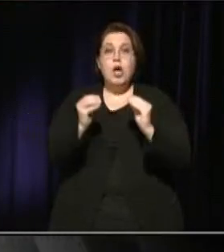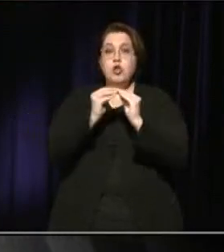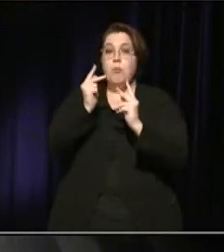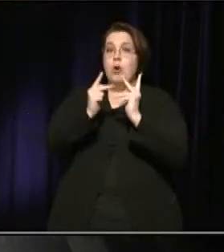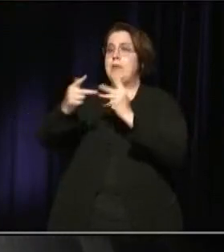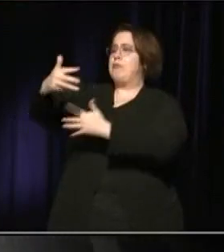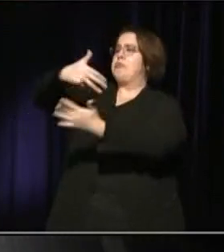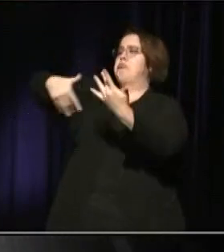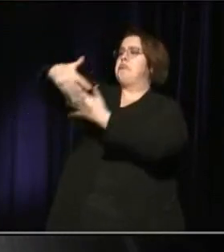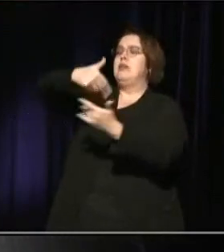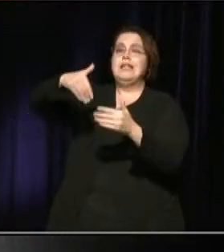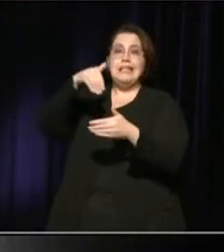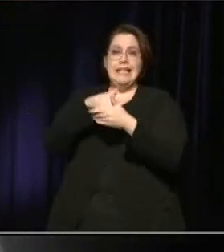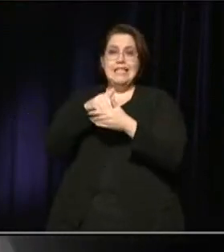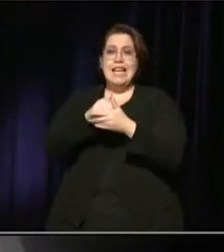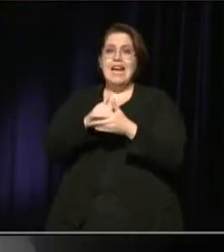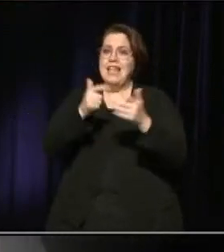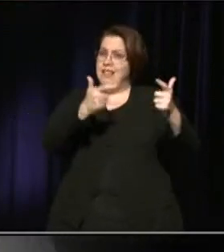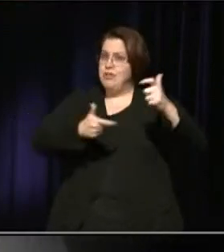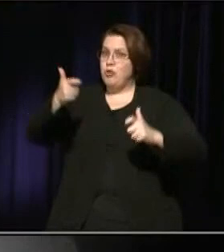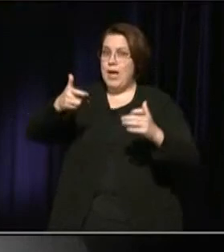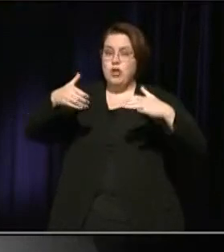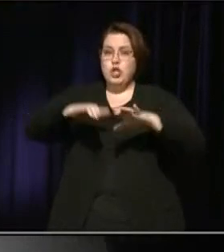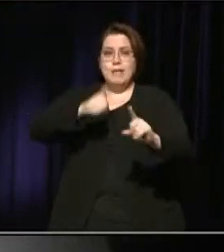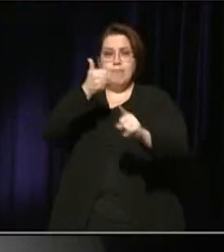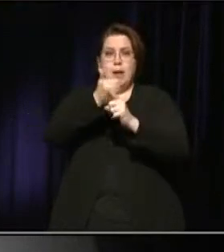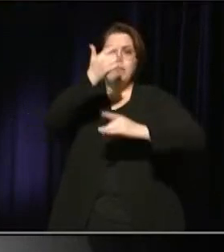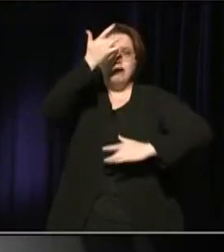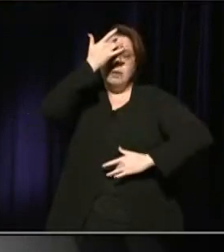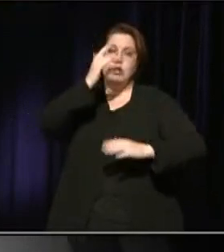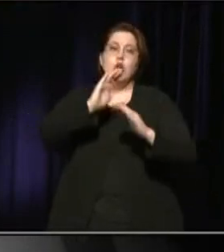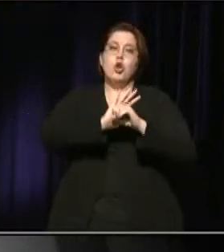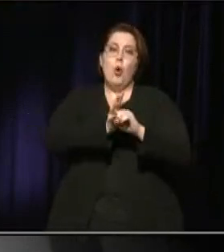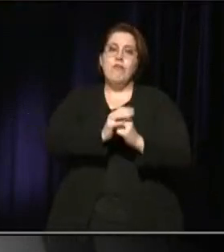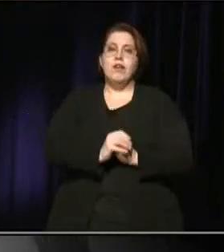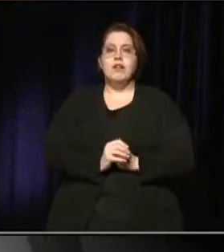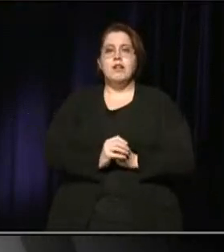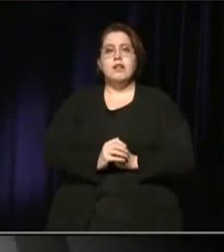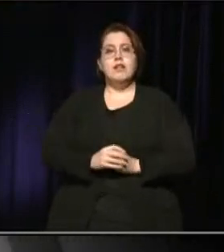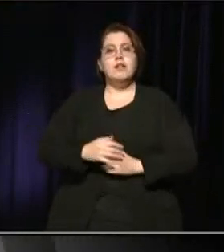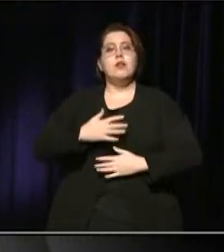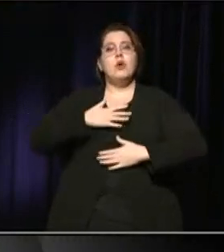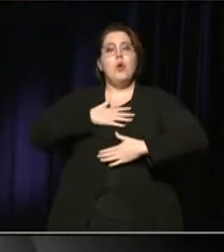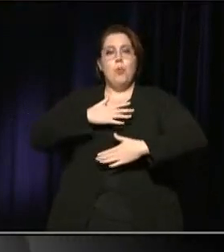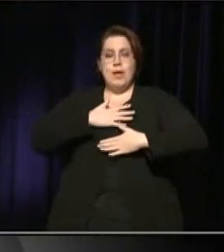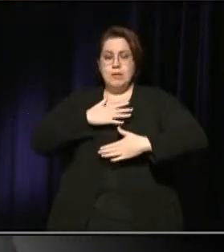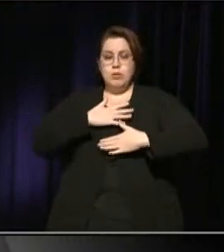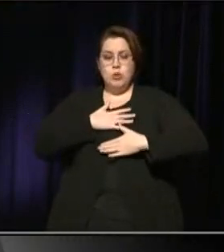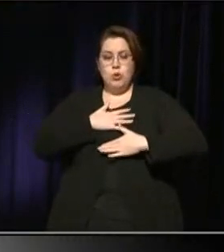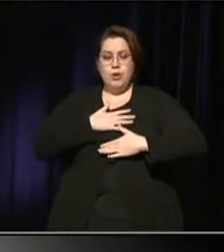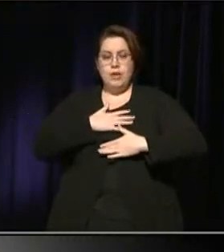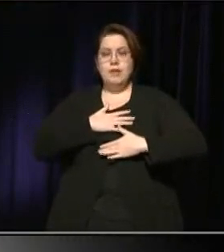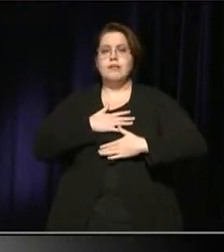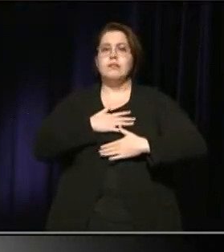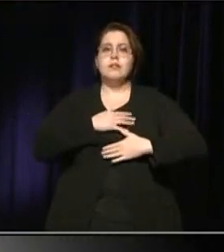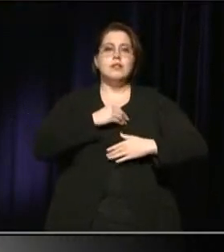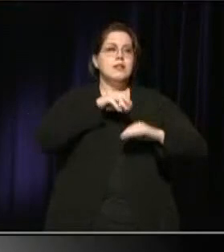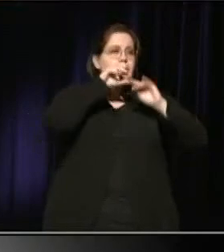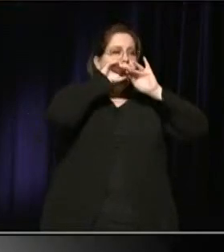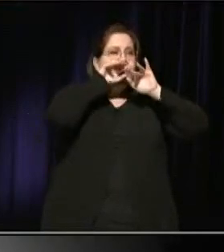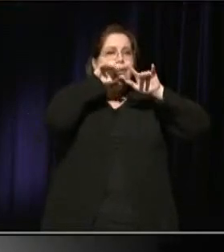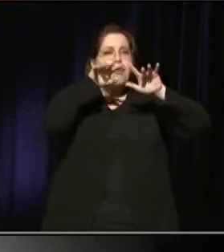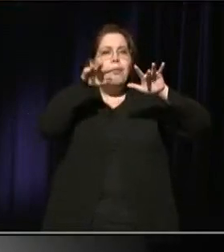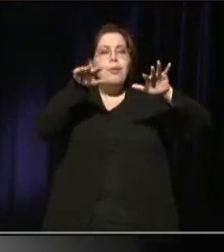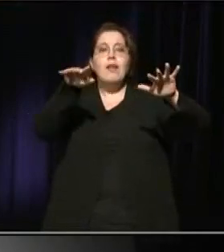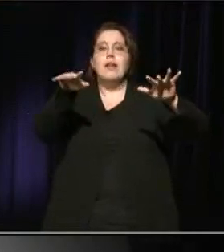around indoors, the greater the risk of COVID-19. Respiratory droplets that spread COVID-19 occasionally